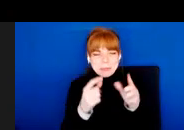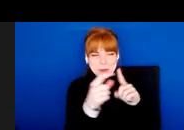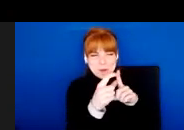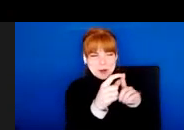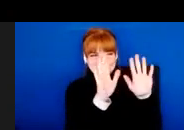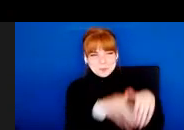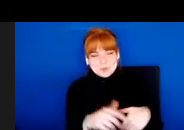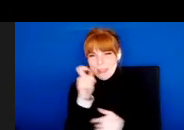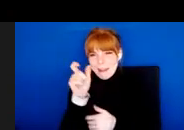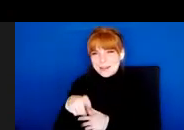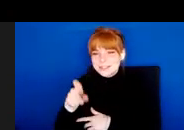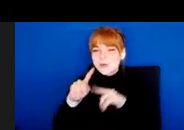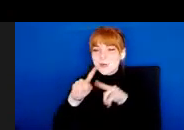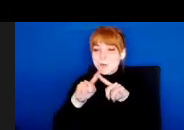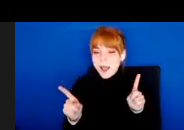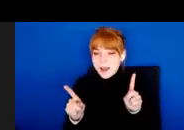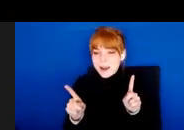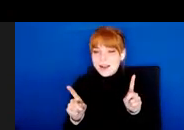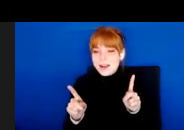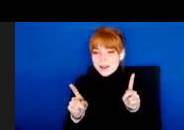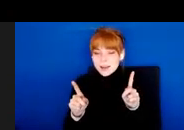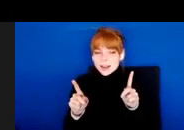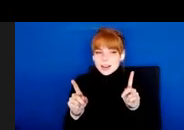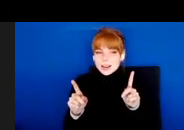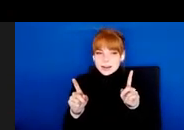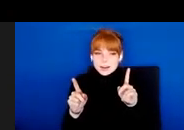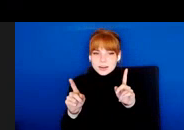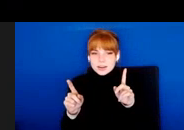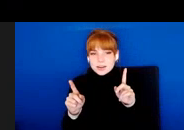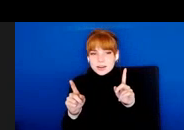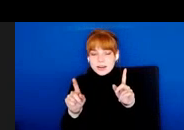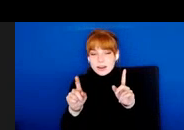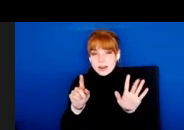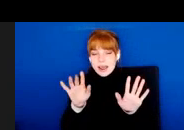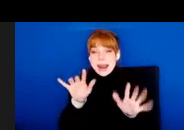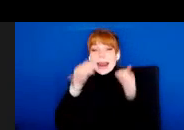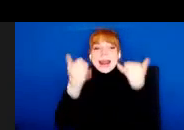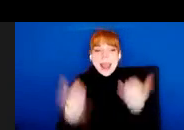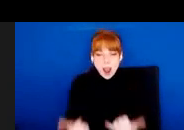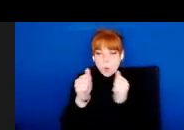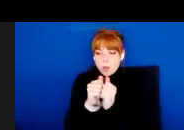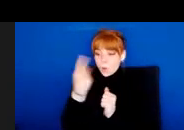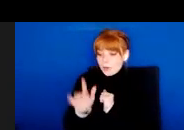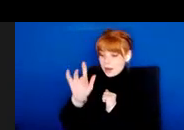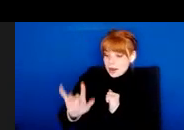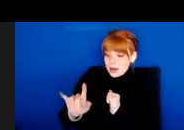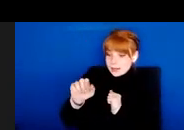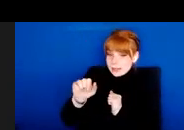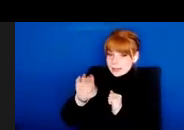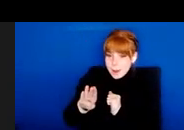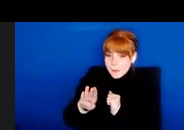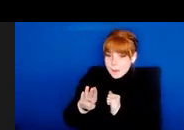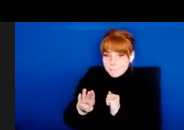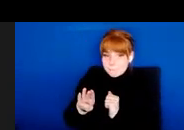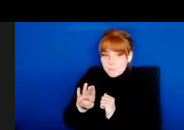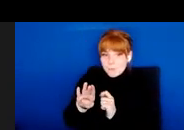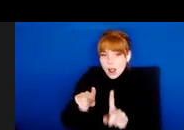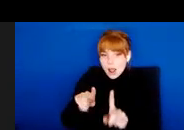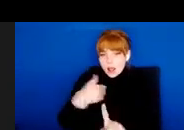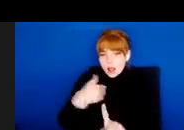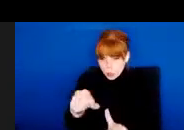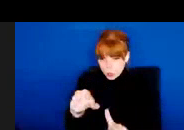Because now the only indication that I have when I'm navigating with the keyboard where I am is that focus indication. So if